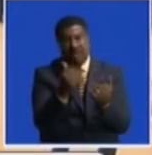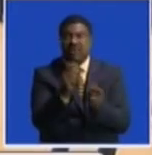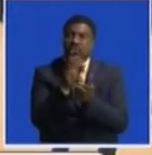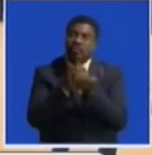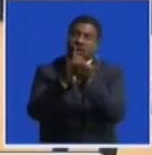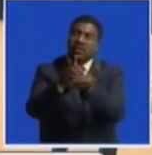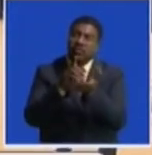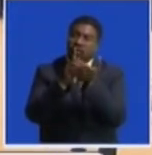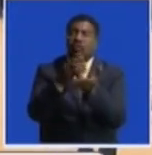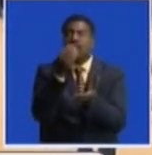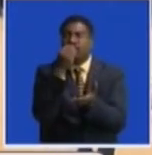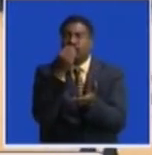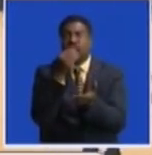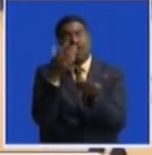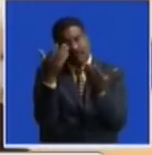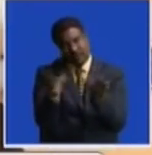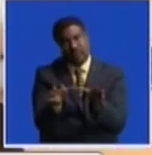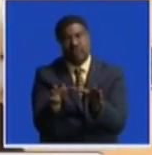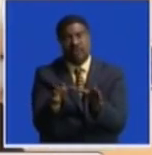the victims when floods hit Chama.